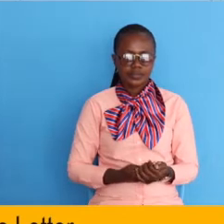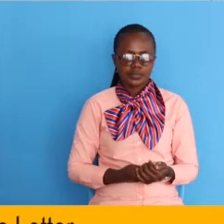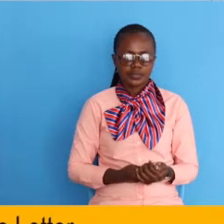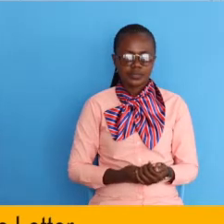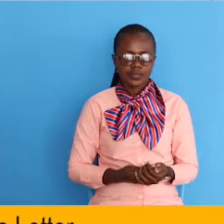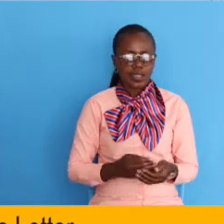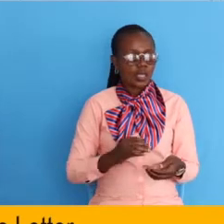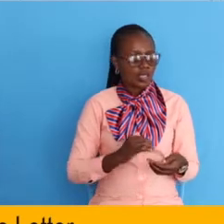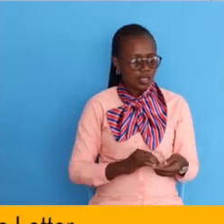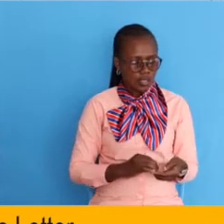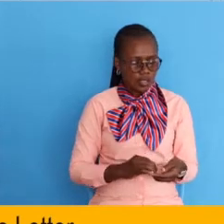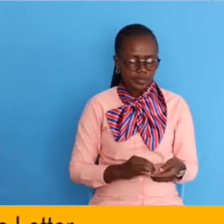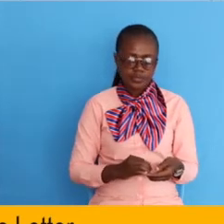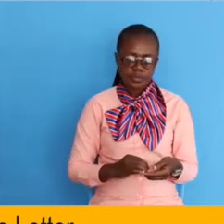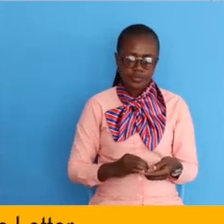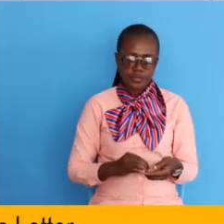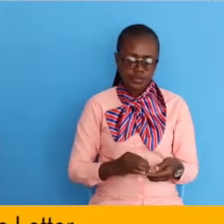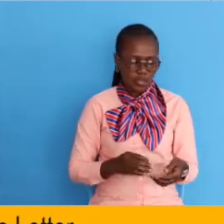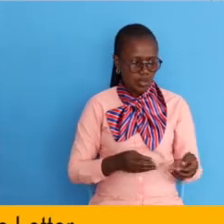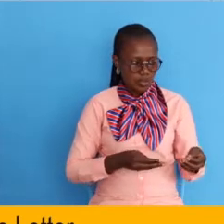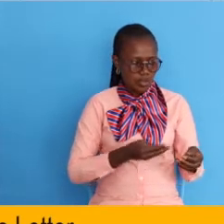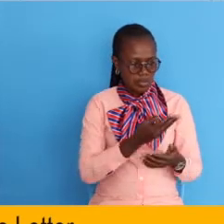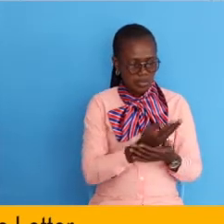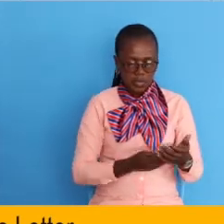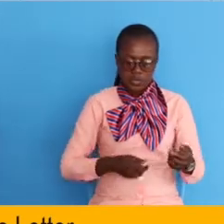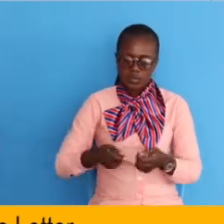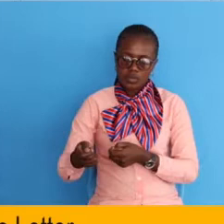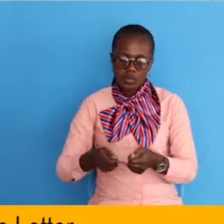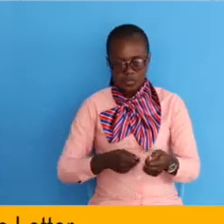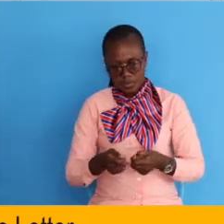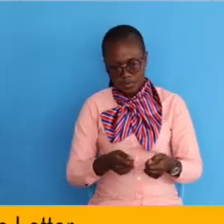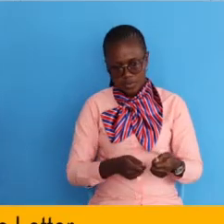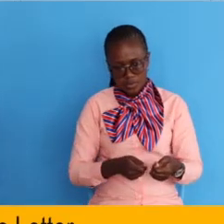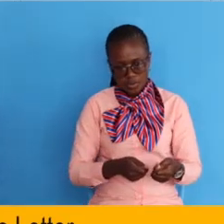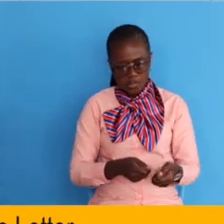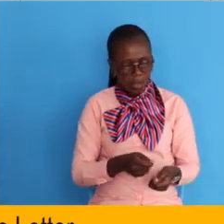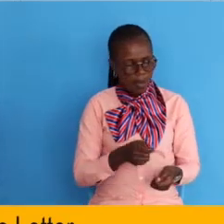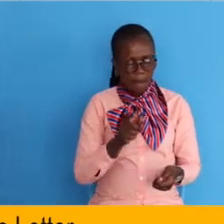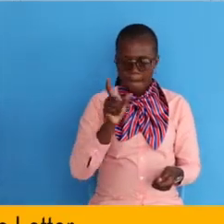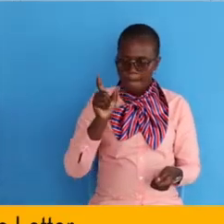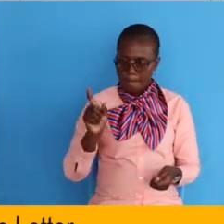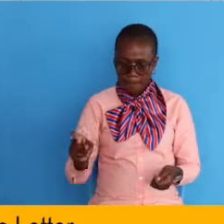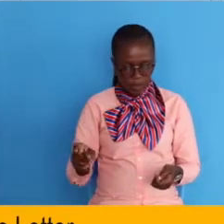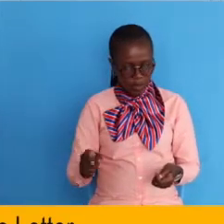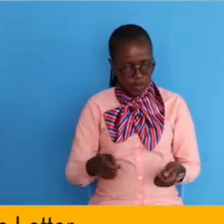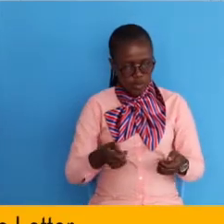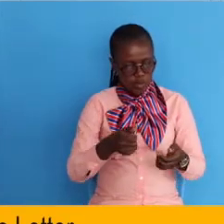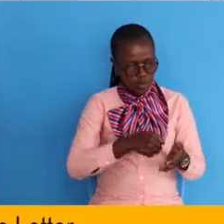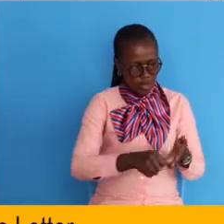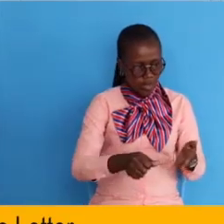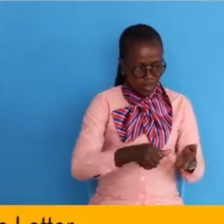And at a business transaction letter, it all has to do with people buying and or selling commodities and